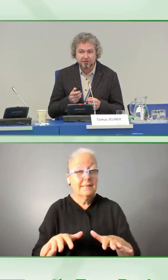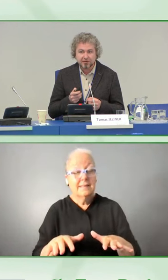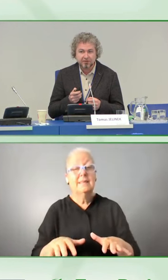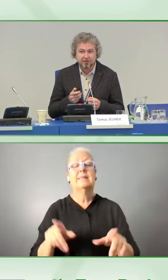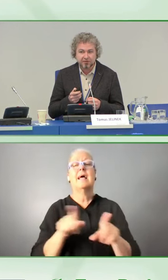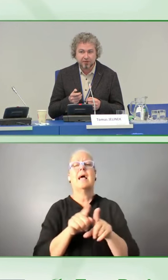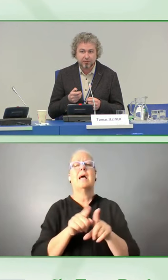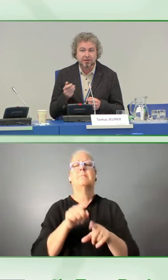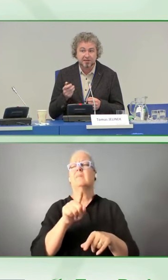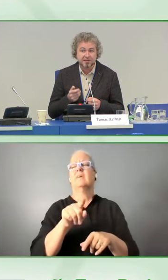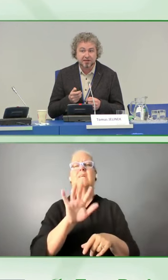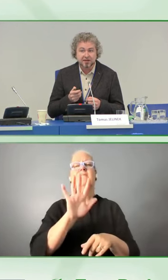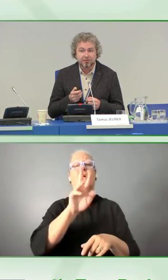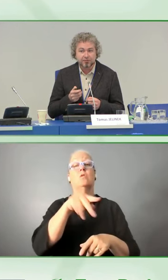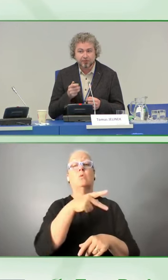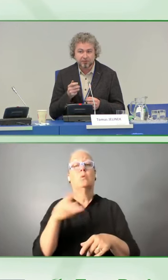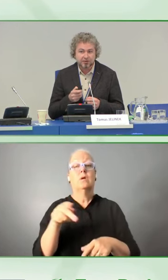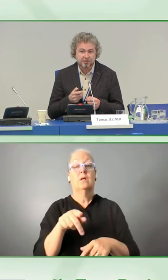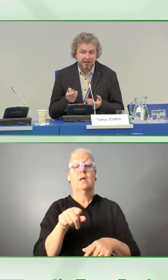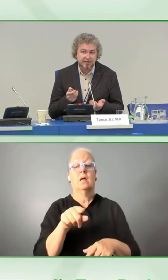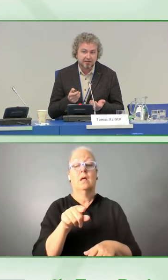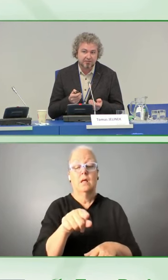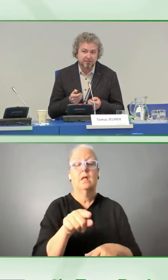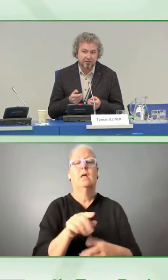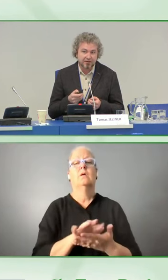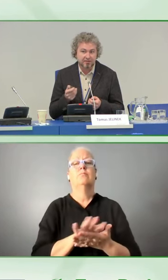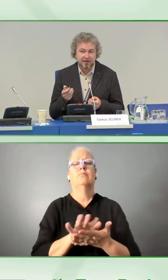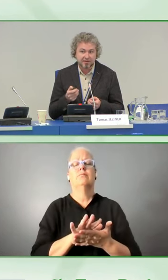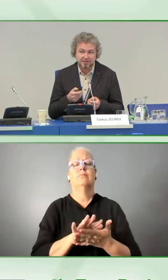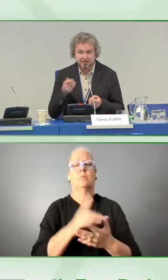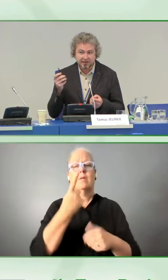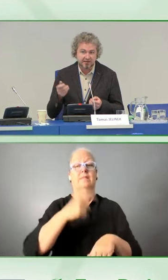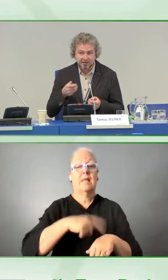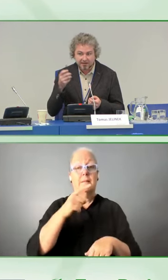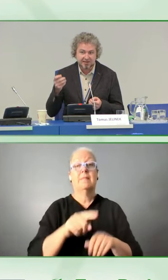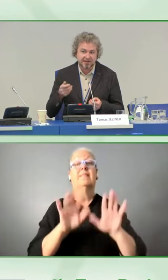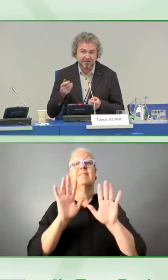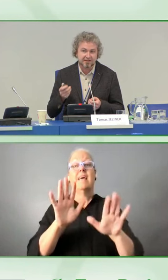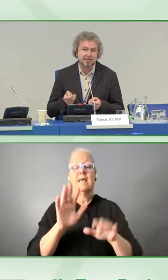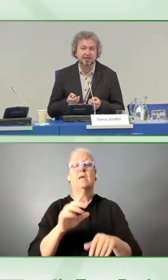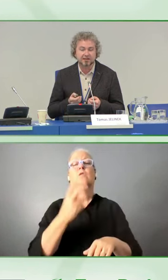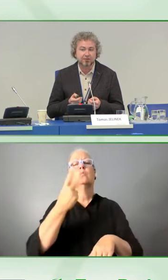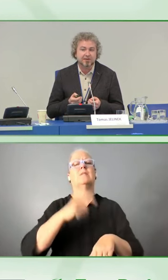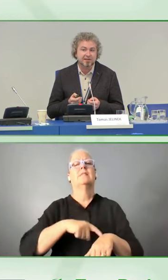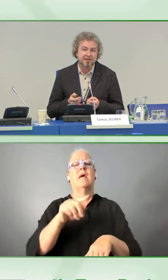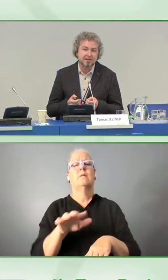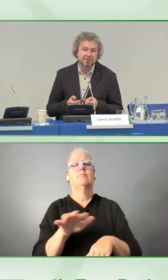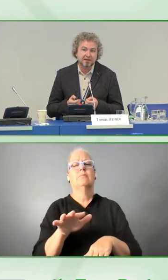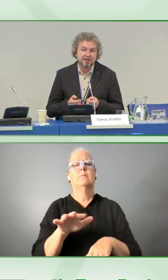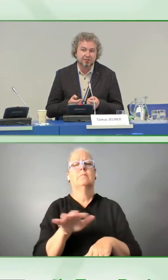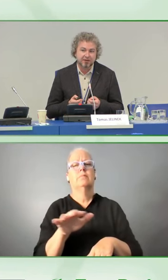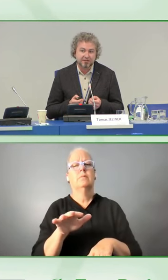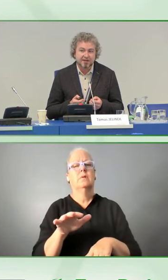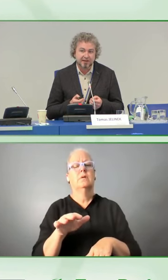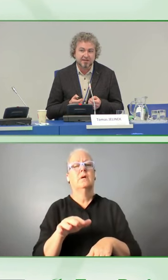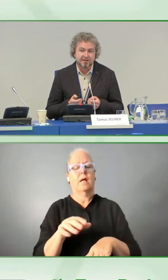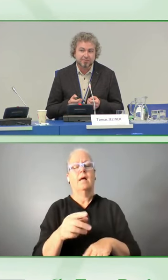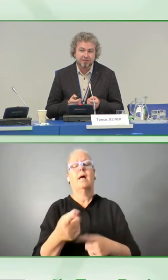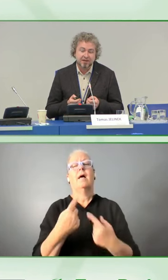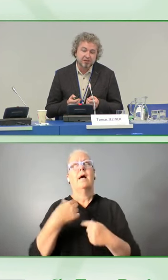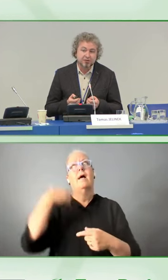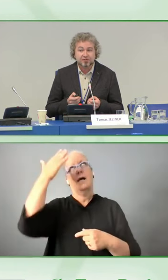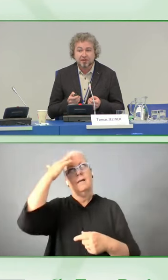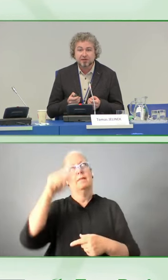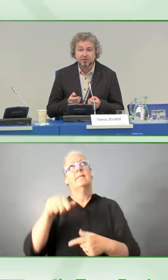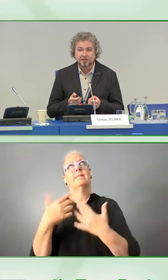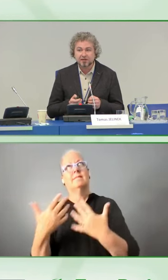euro banknote it will vibrate once. If you point to the ten it will vibrate twice and et cetera et cetera. It works the same for every currency.